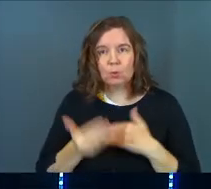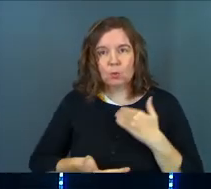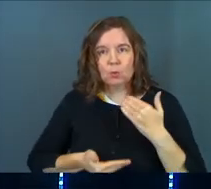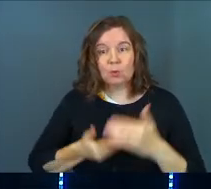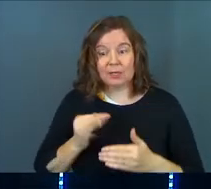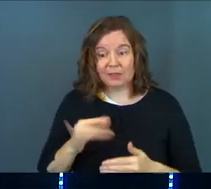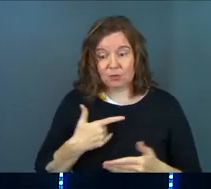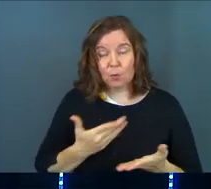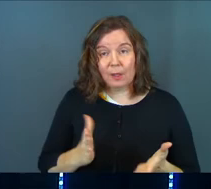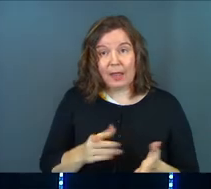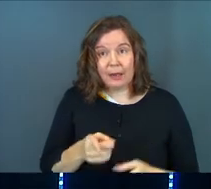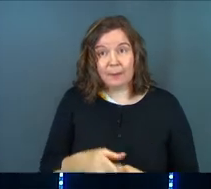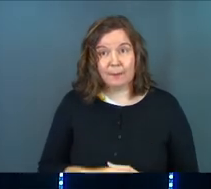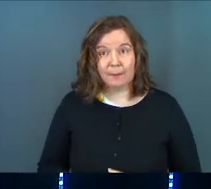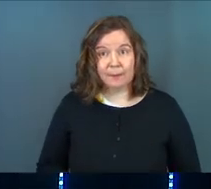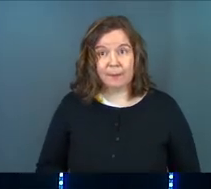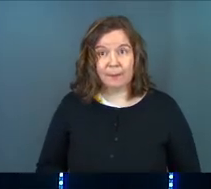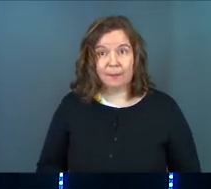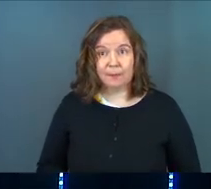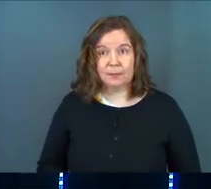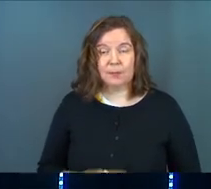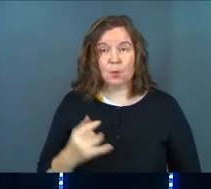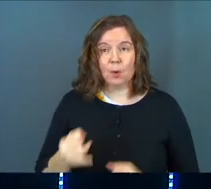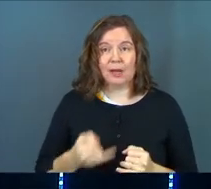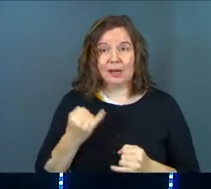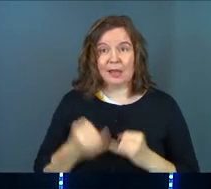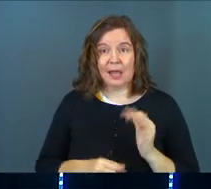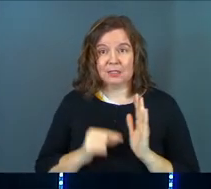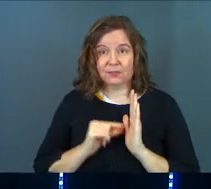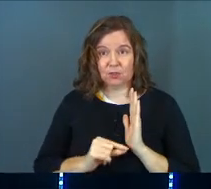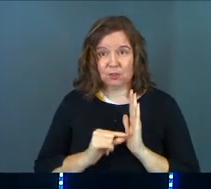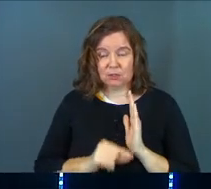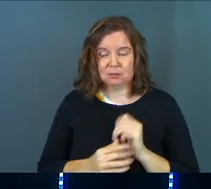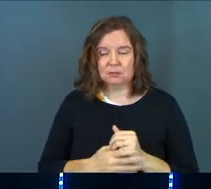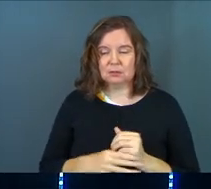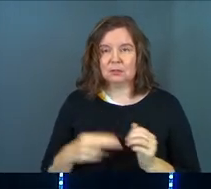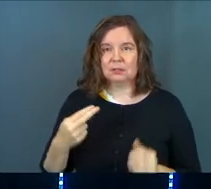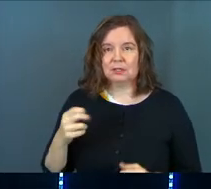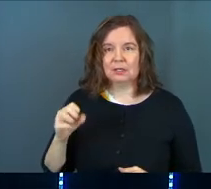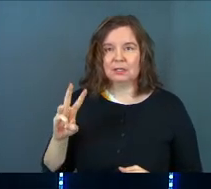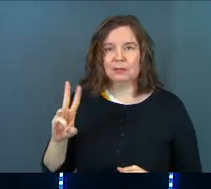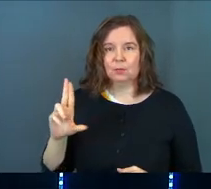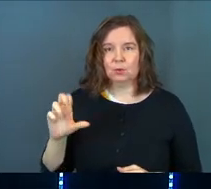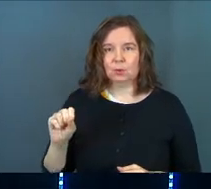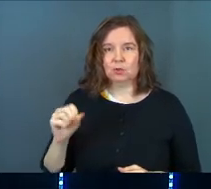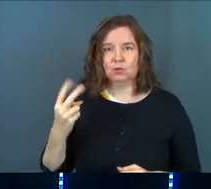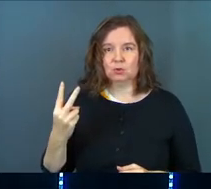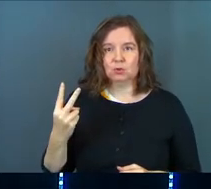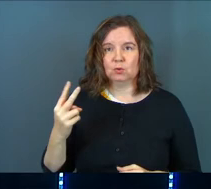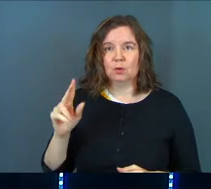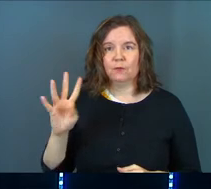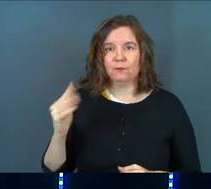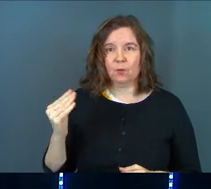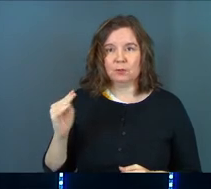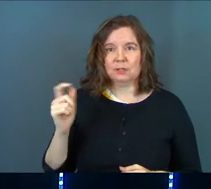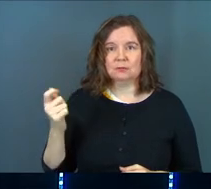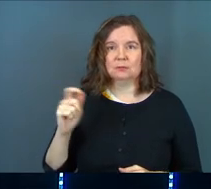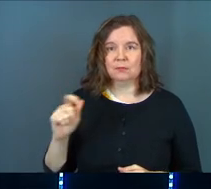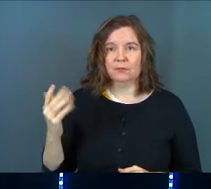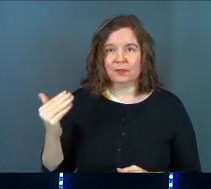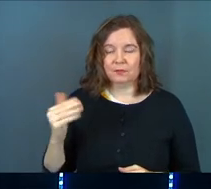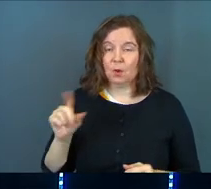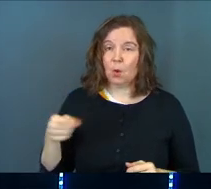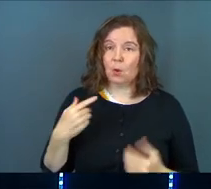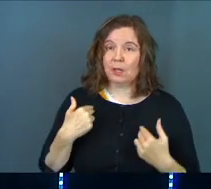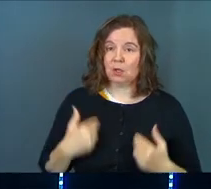through this, if you'll let him. One last verse. Hebrews 2, 14 through 15 says, for only as a